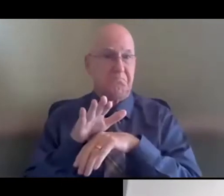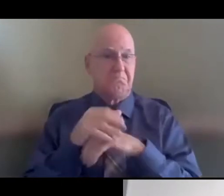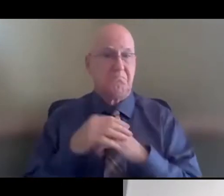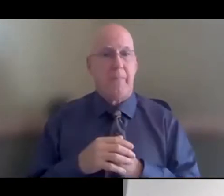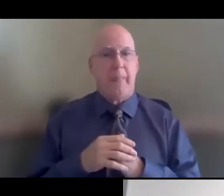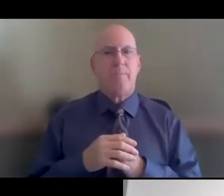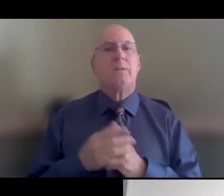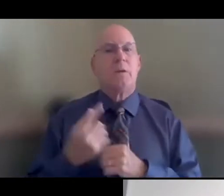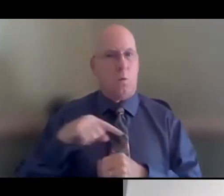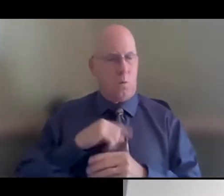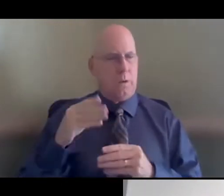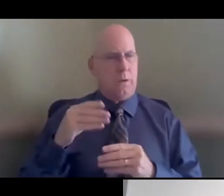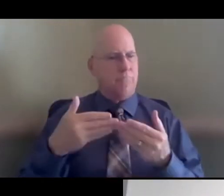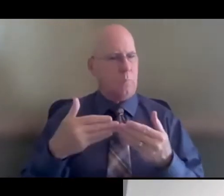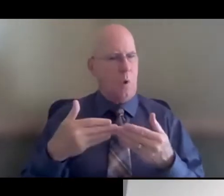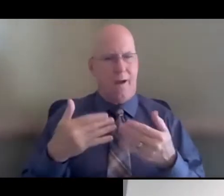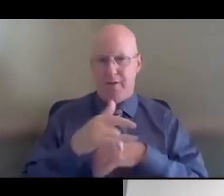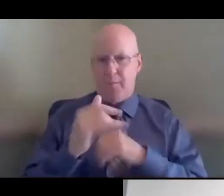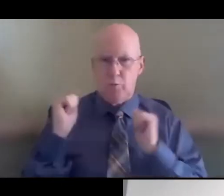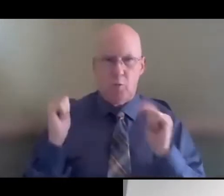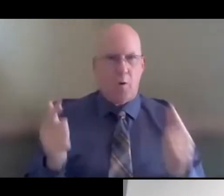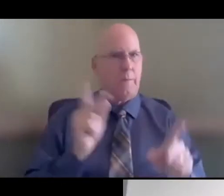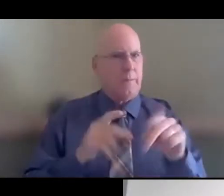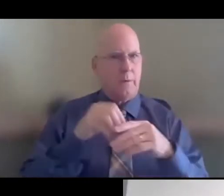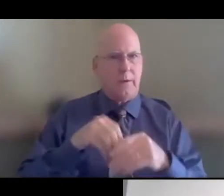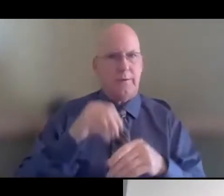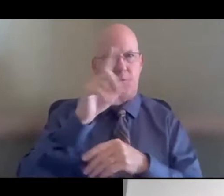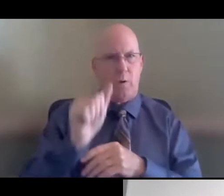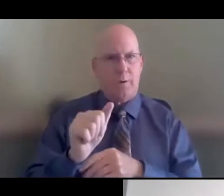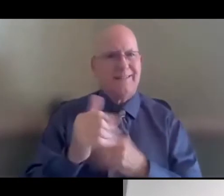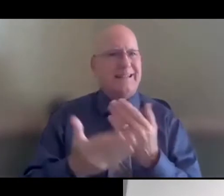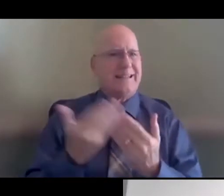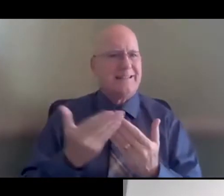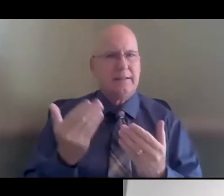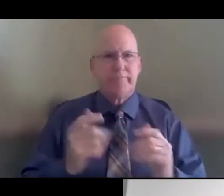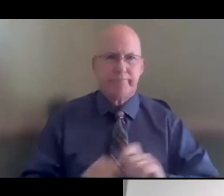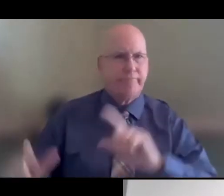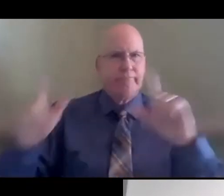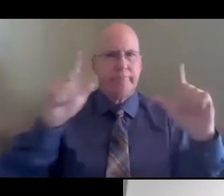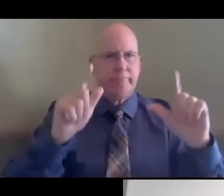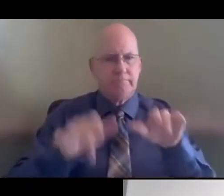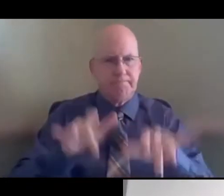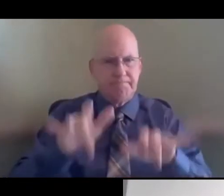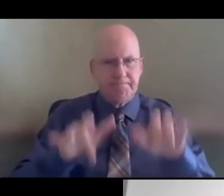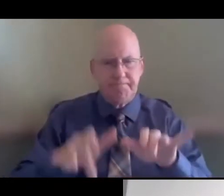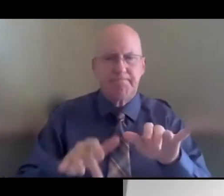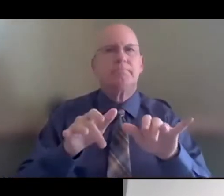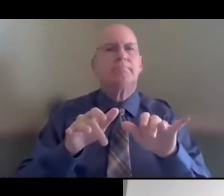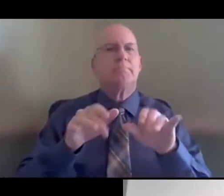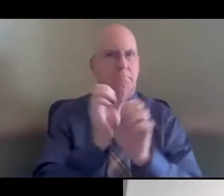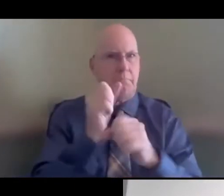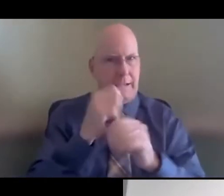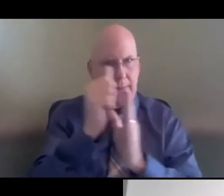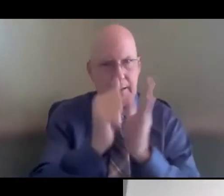all Floridians, and so it just provides an easy way to go online, create the account, access the account, and